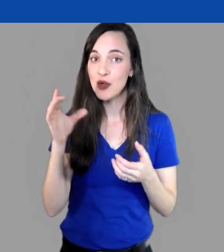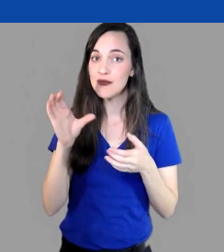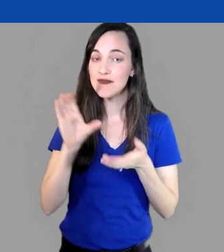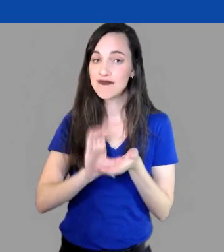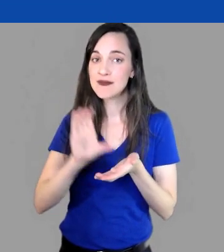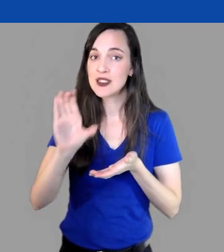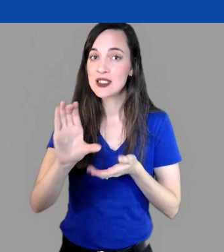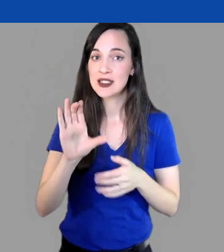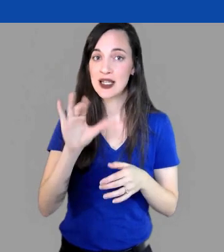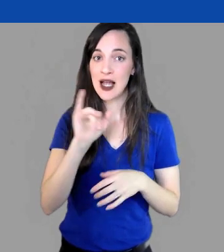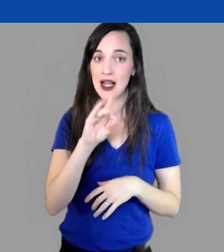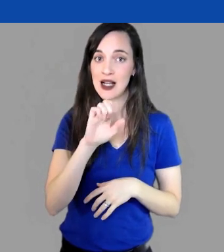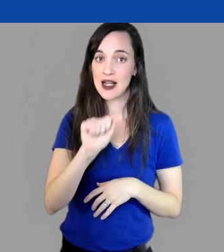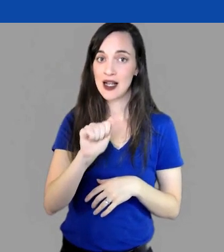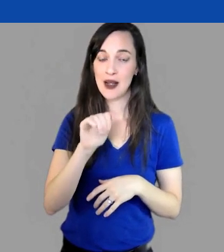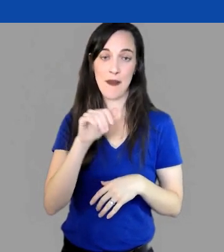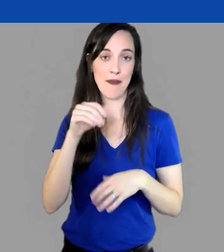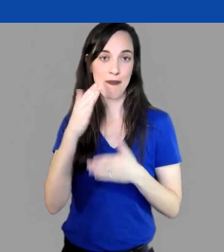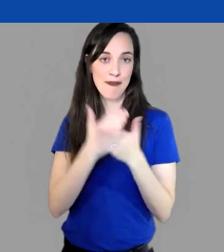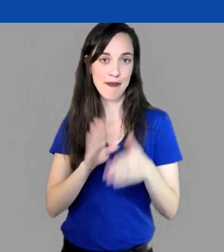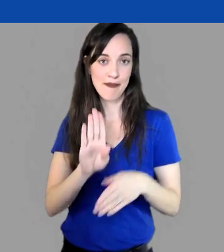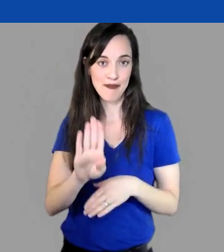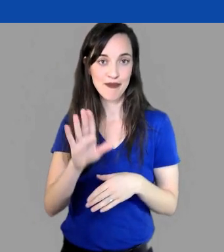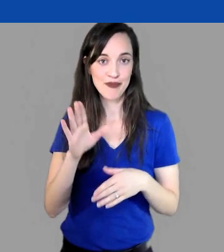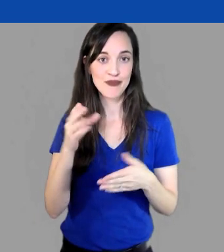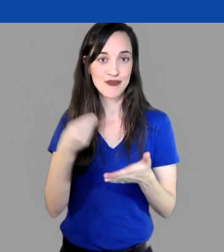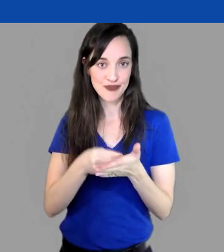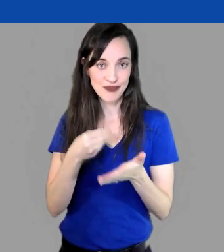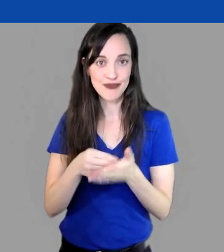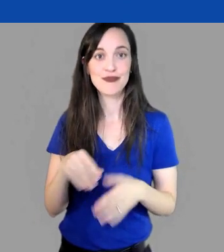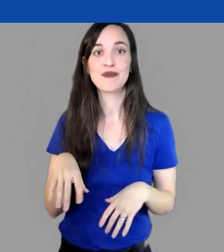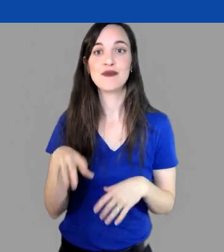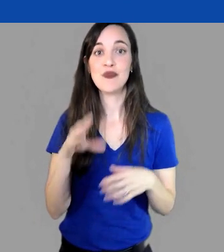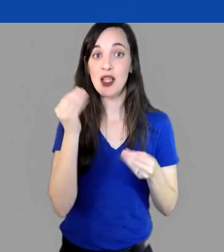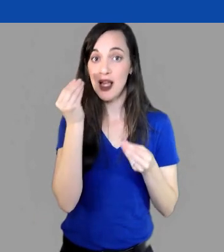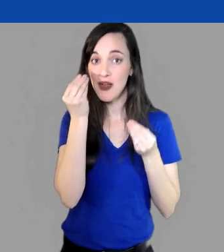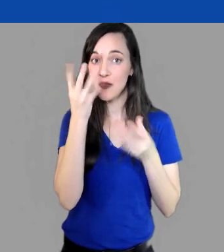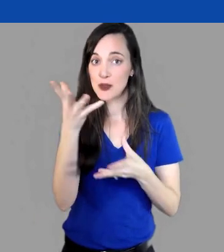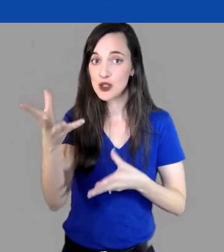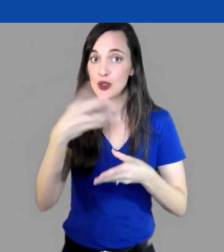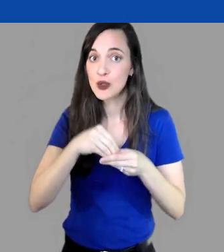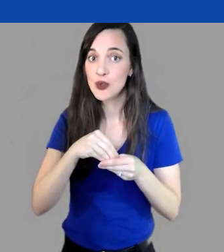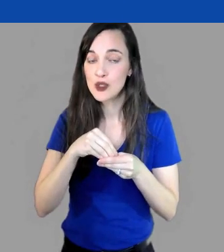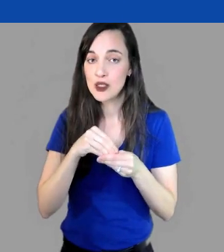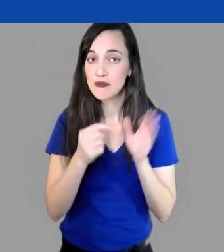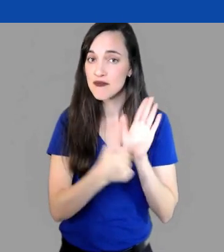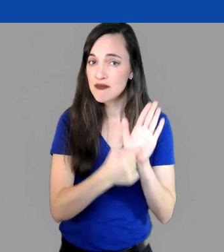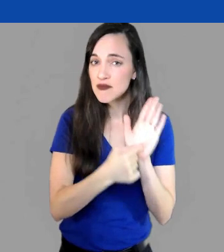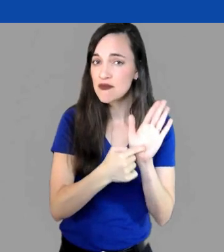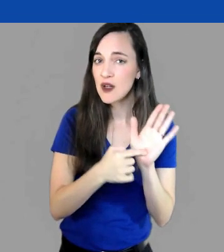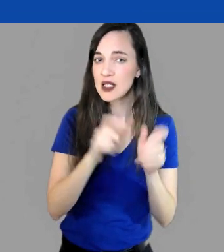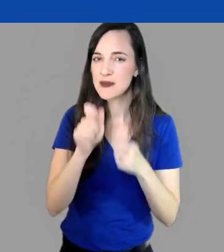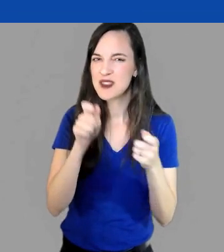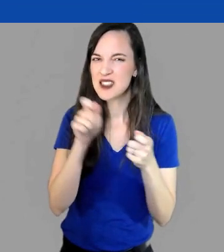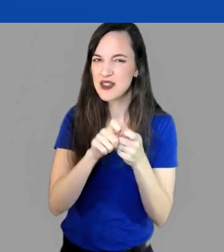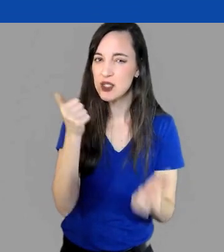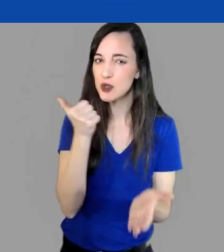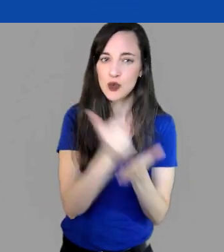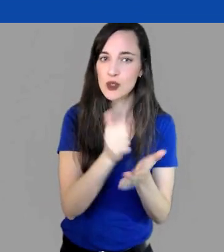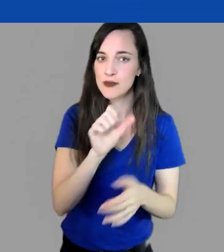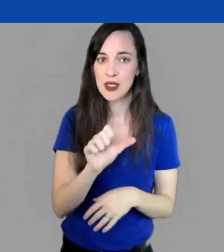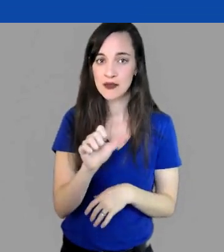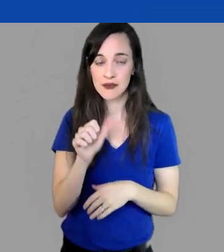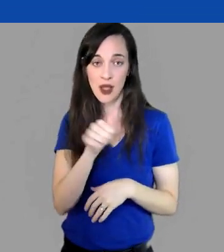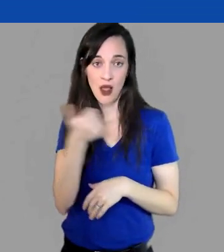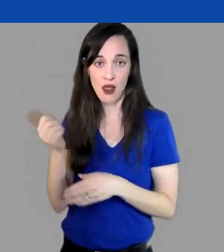Under the Individuals with Disabilities Act Part B Funds The information included does not reflect any specific endorsement by any parties